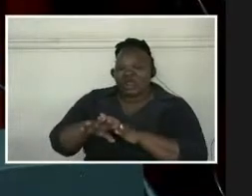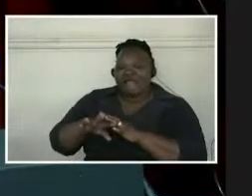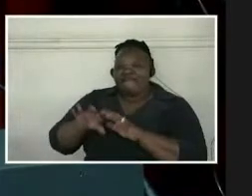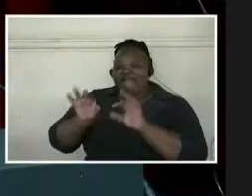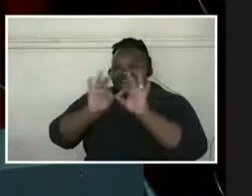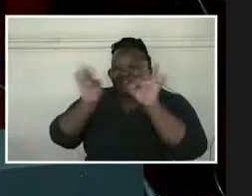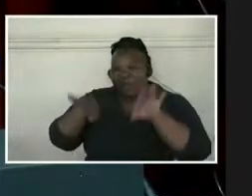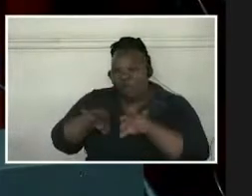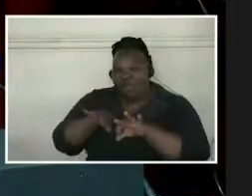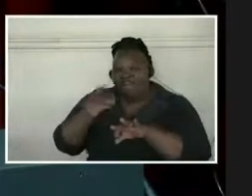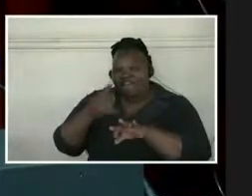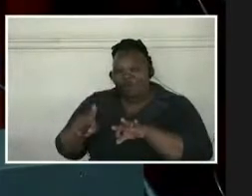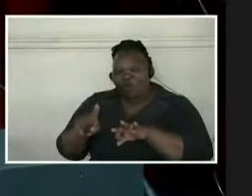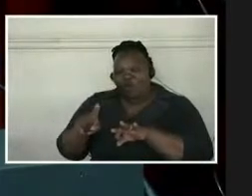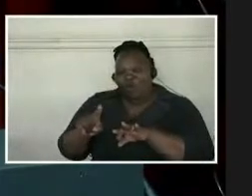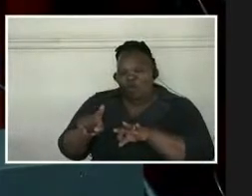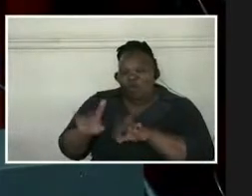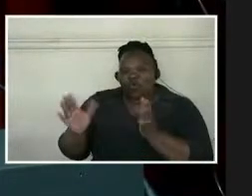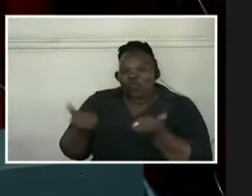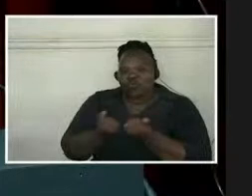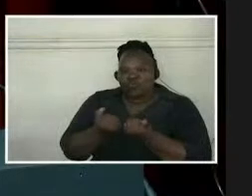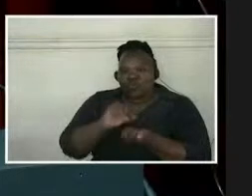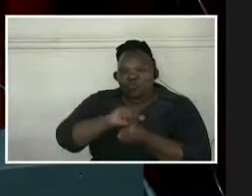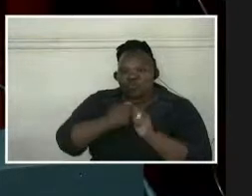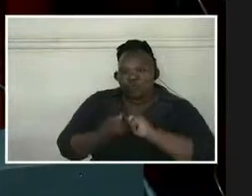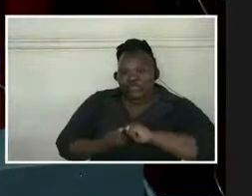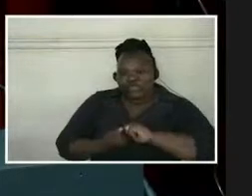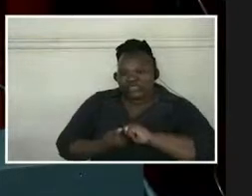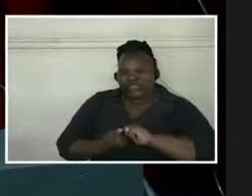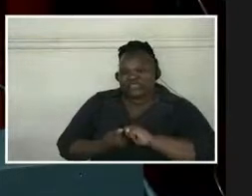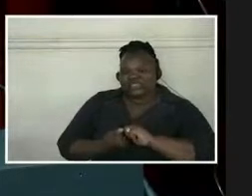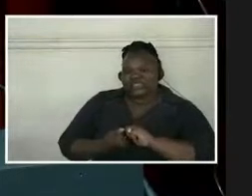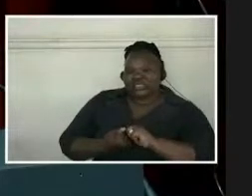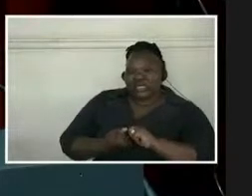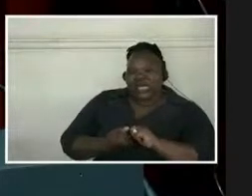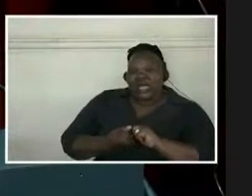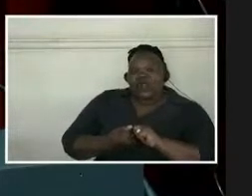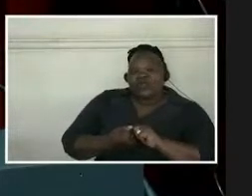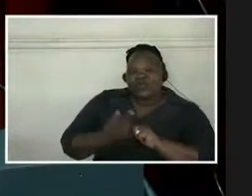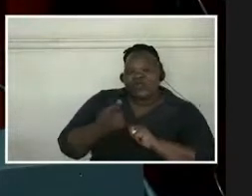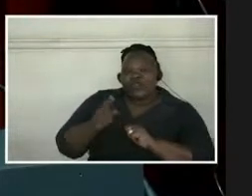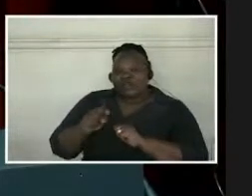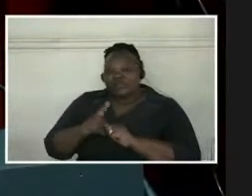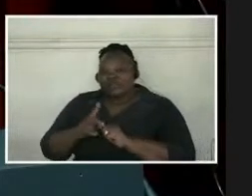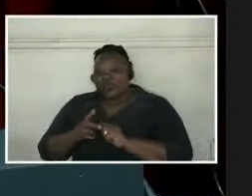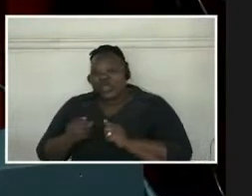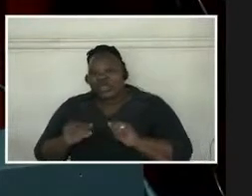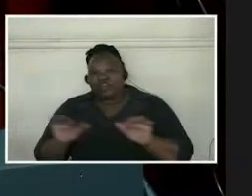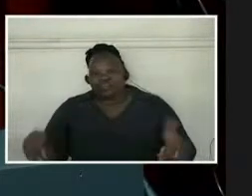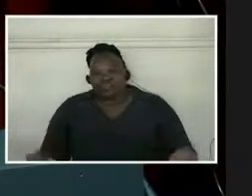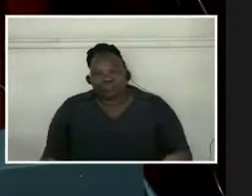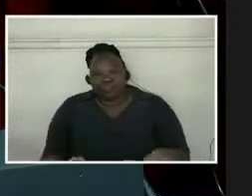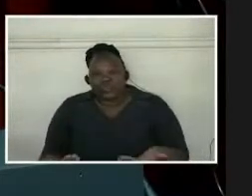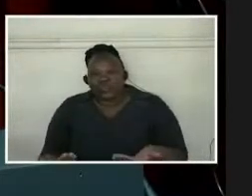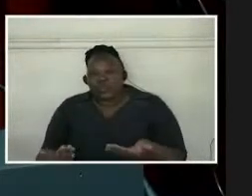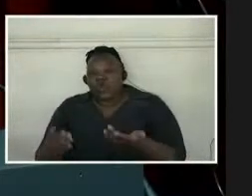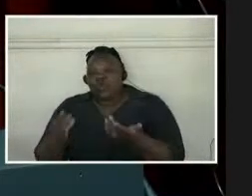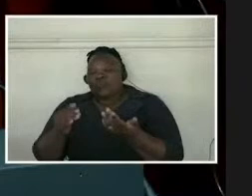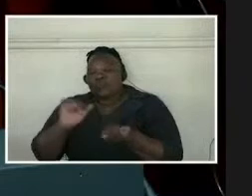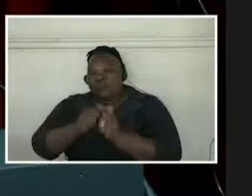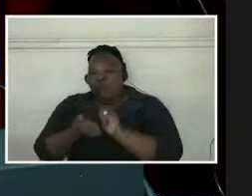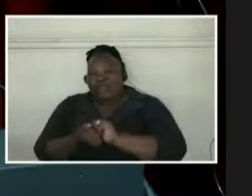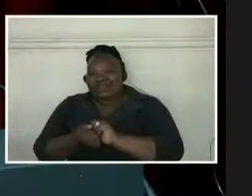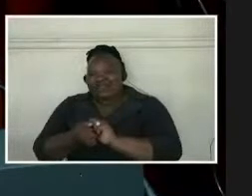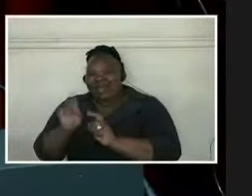framework for this school sport which speak to reintroduce of sports arts and culture